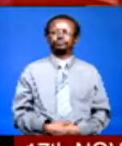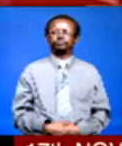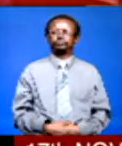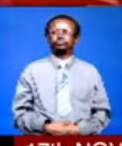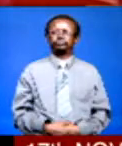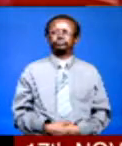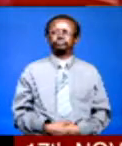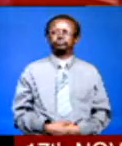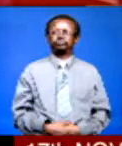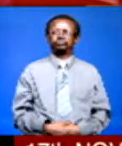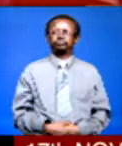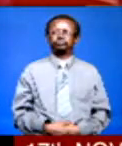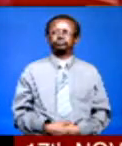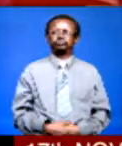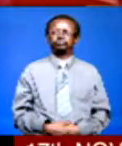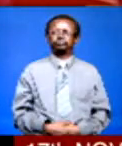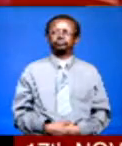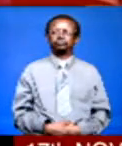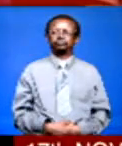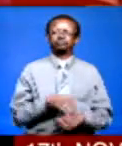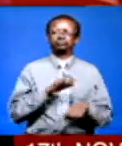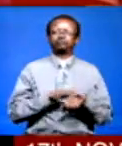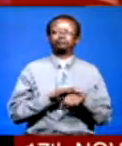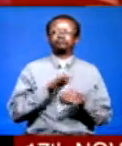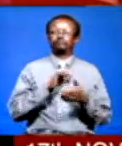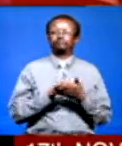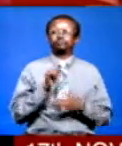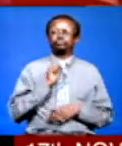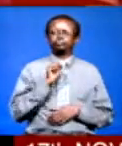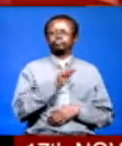It is good that, that Senator Halwale